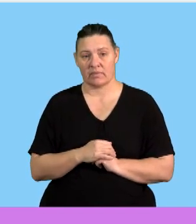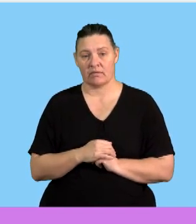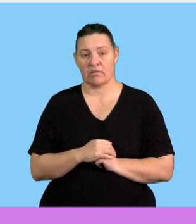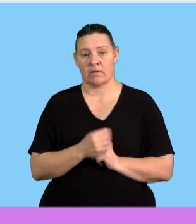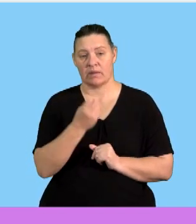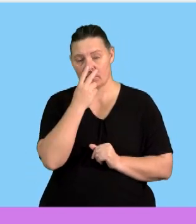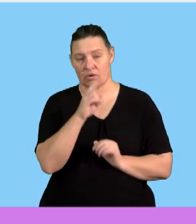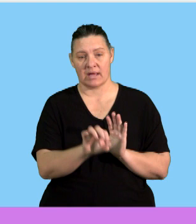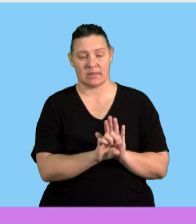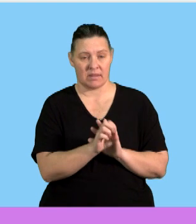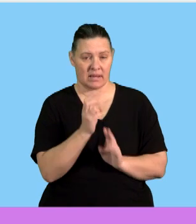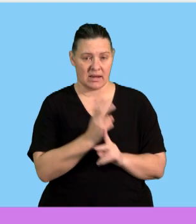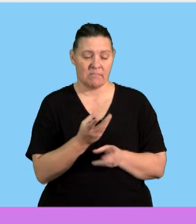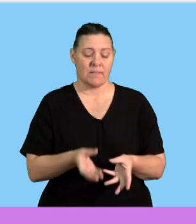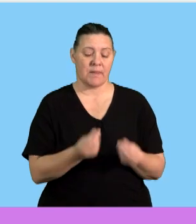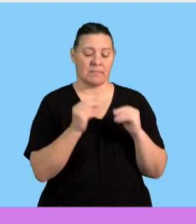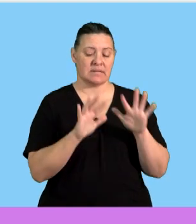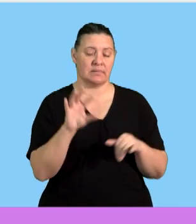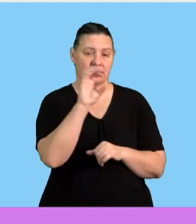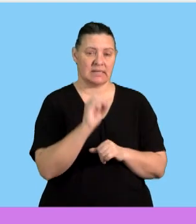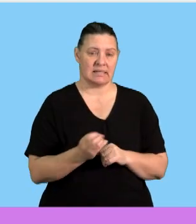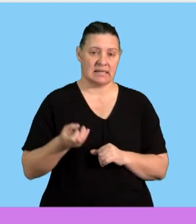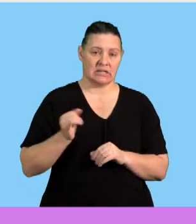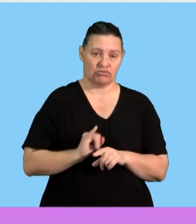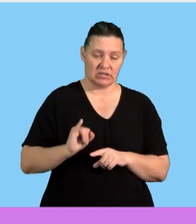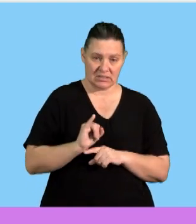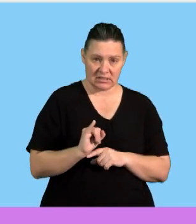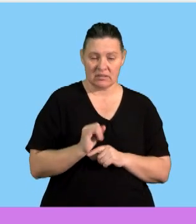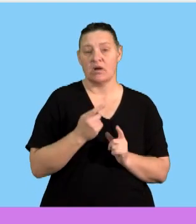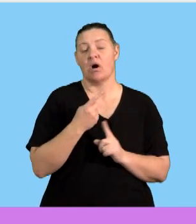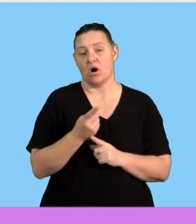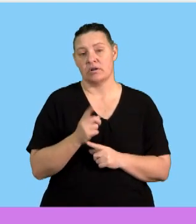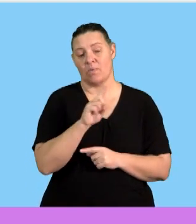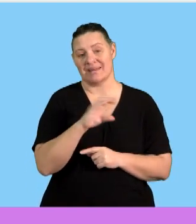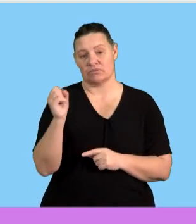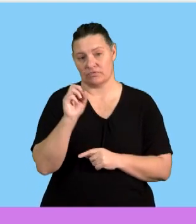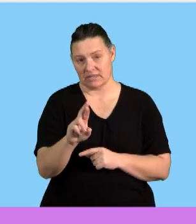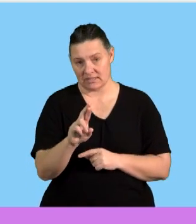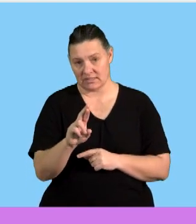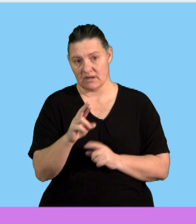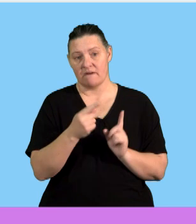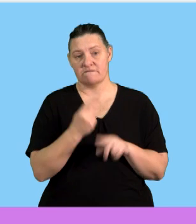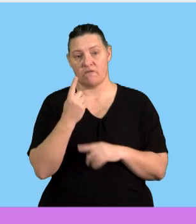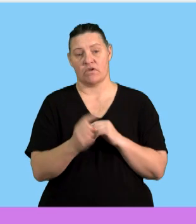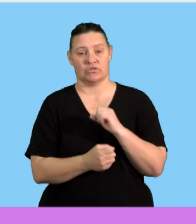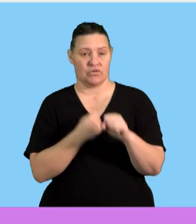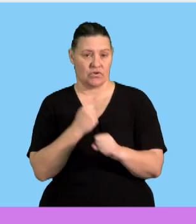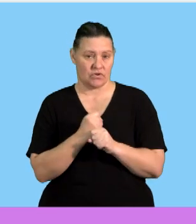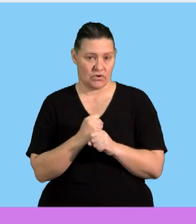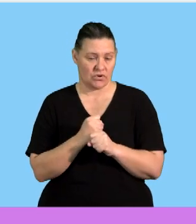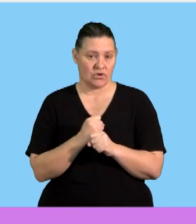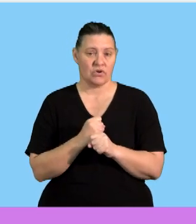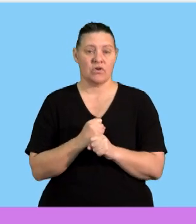example, if I earn 10% interest on 100 Rand for year 1, for